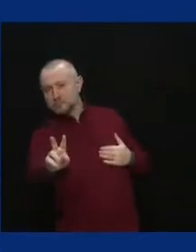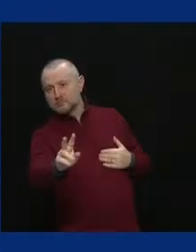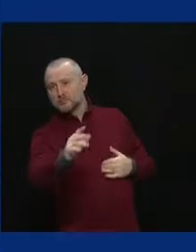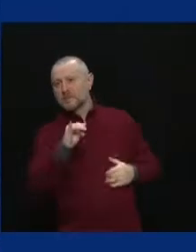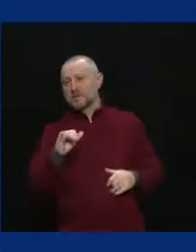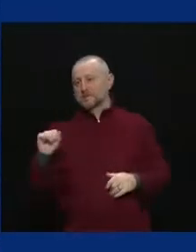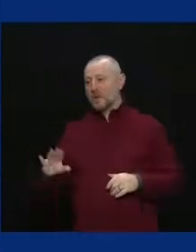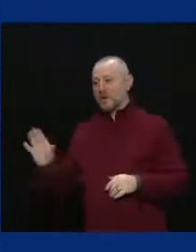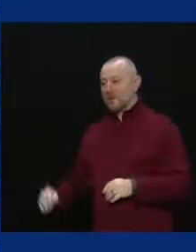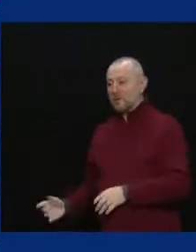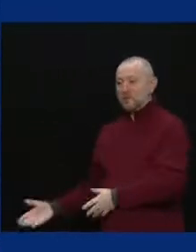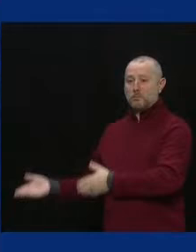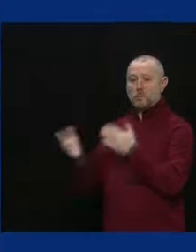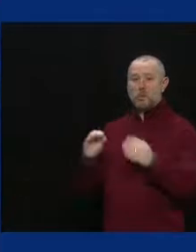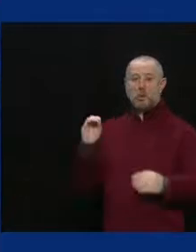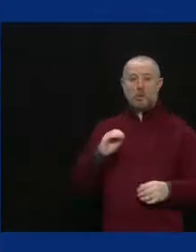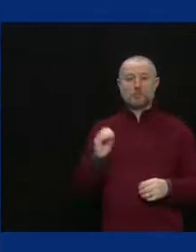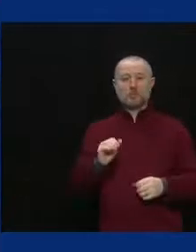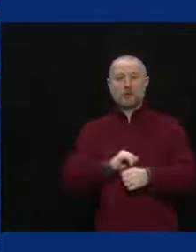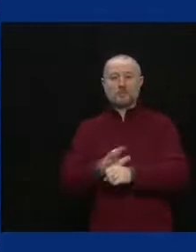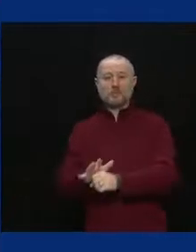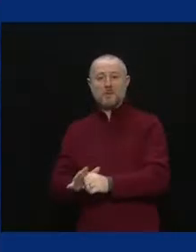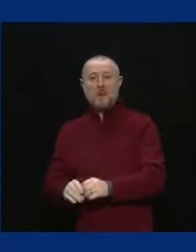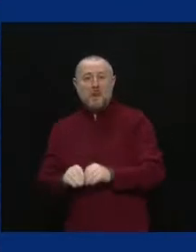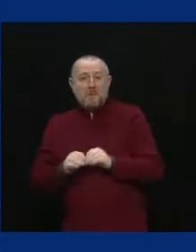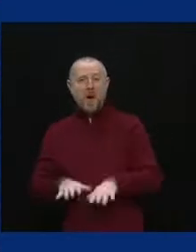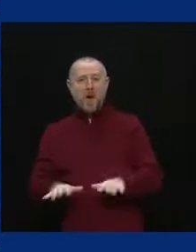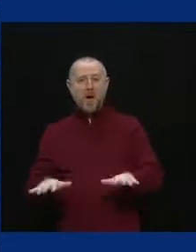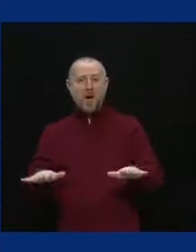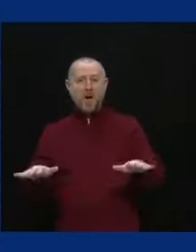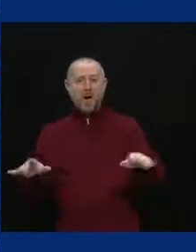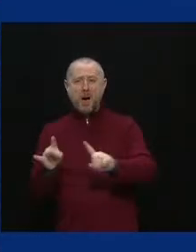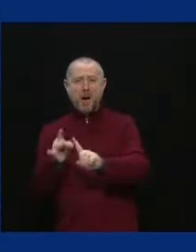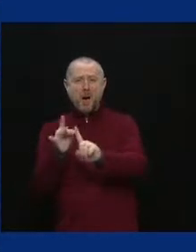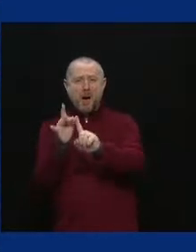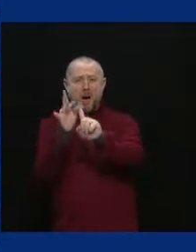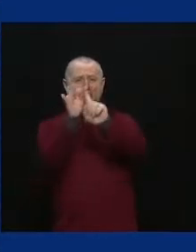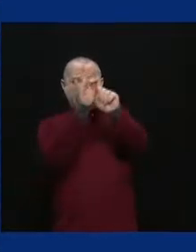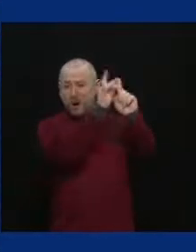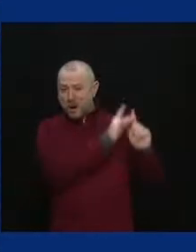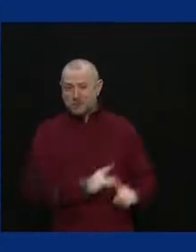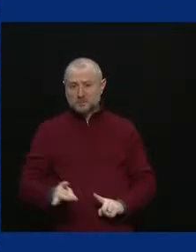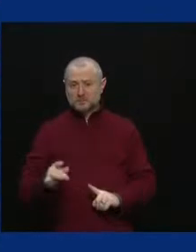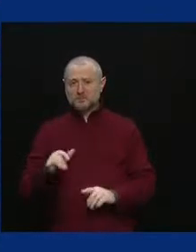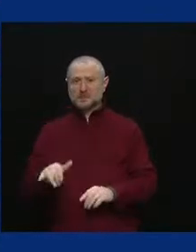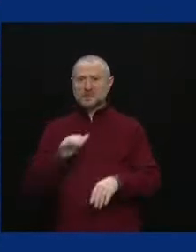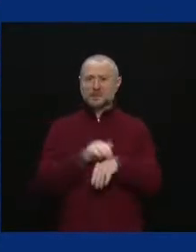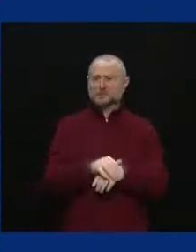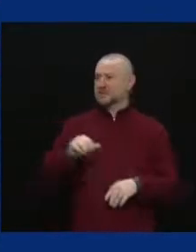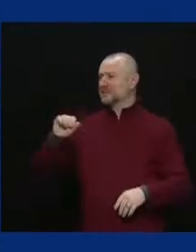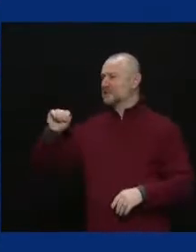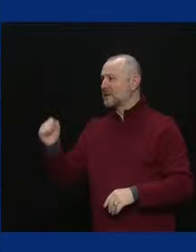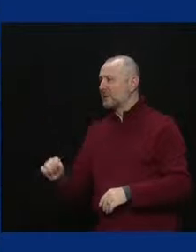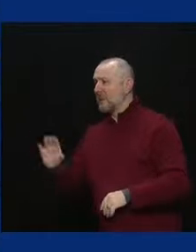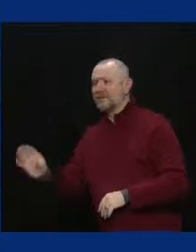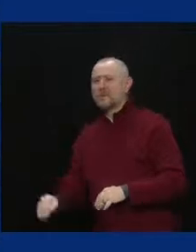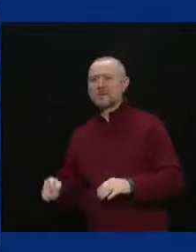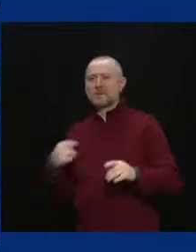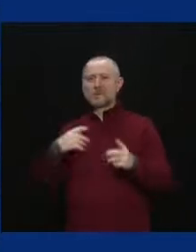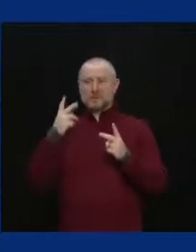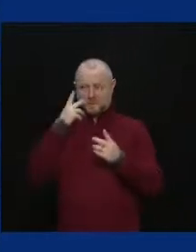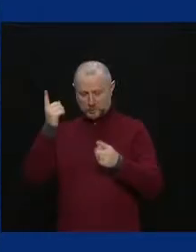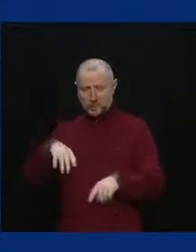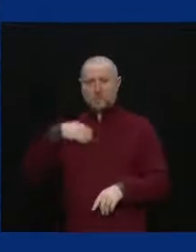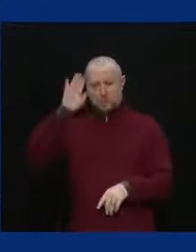saw how quickly this escalated upward in other countries like England and South Africa, and we knew that could hit us. That's why we took